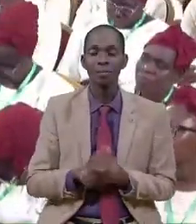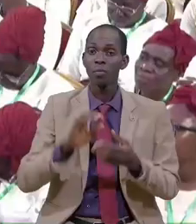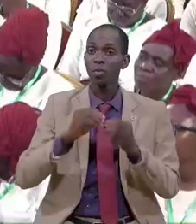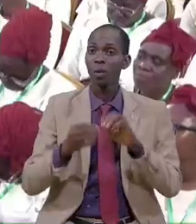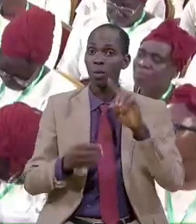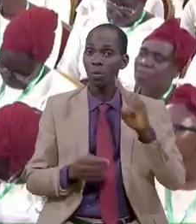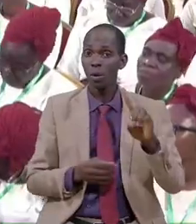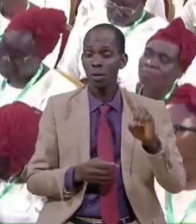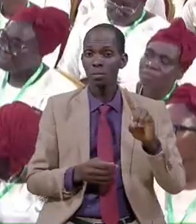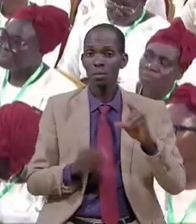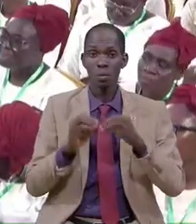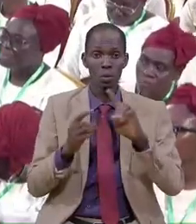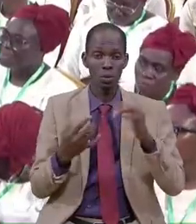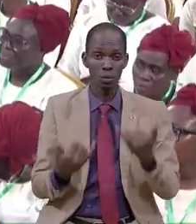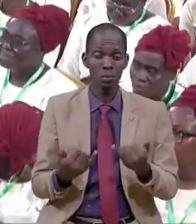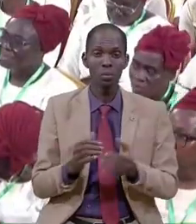Number one now,